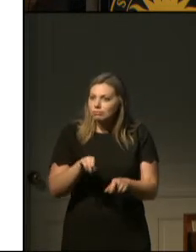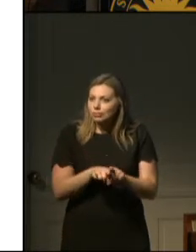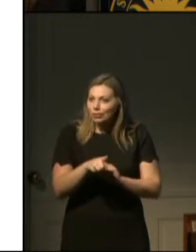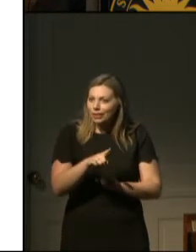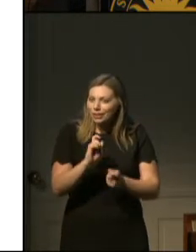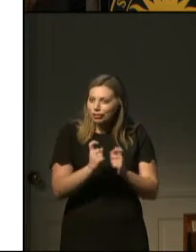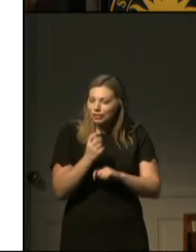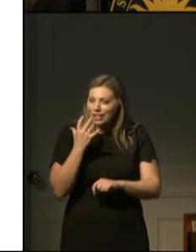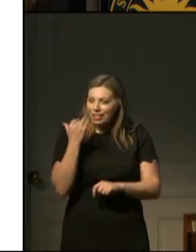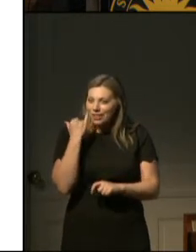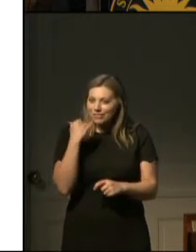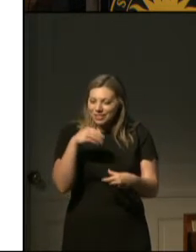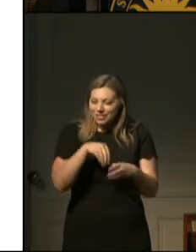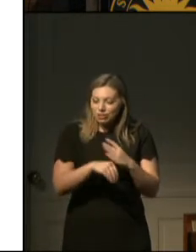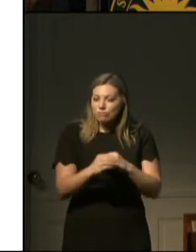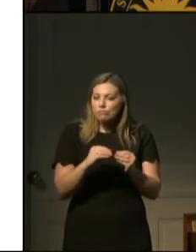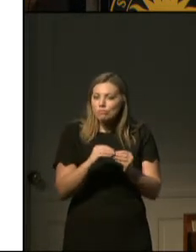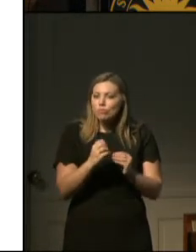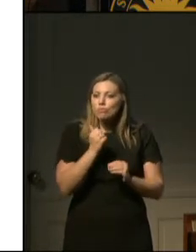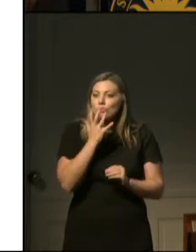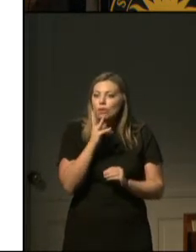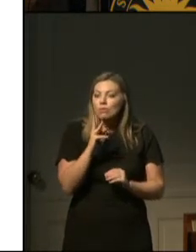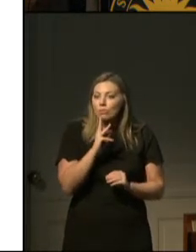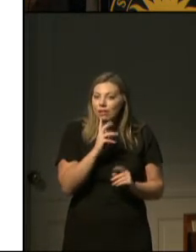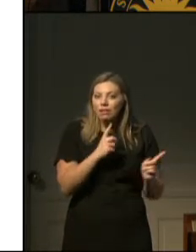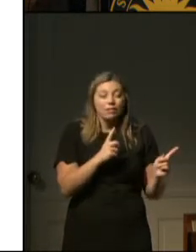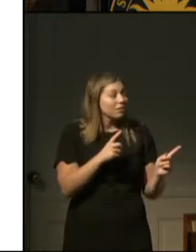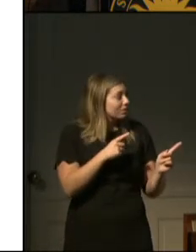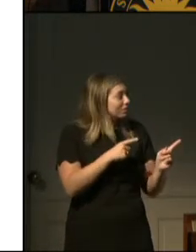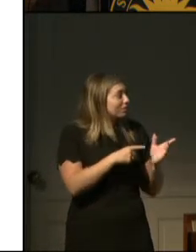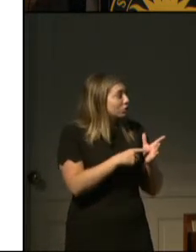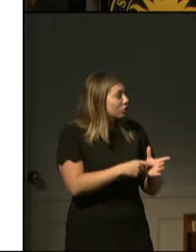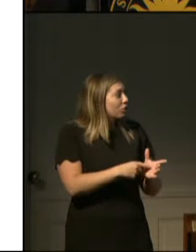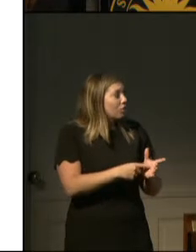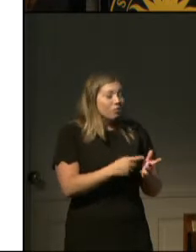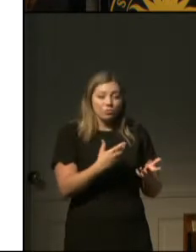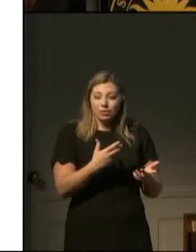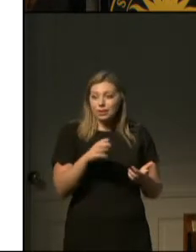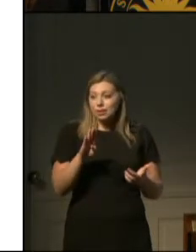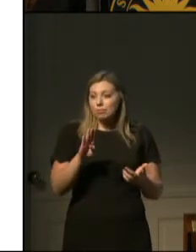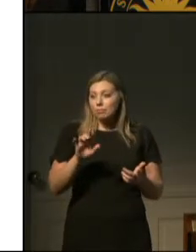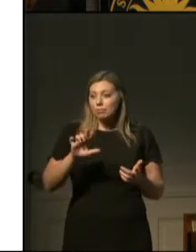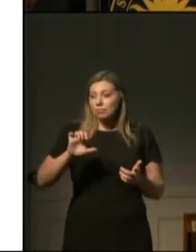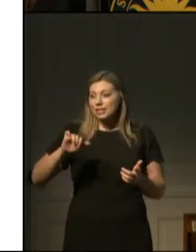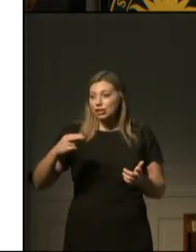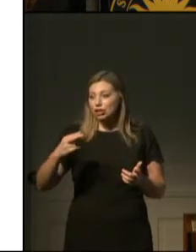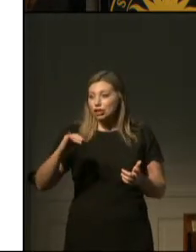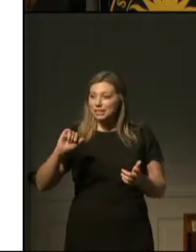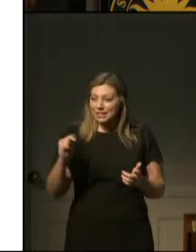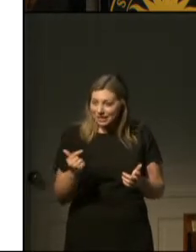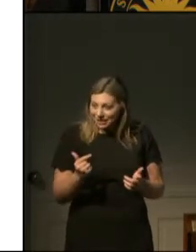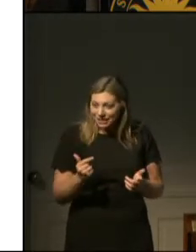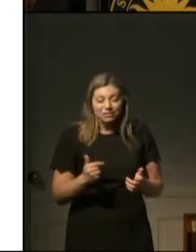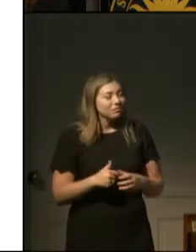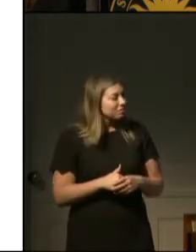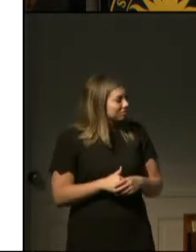when you put them in warmer water. So these model bleaching. And I'm going to show a